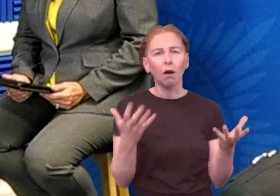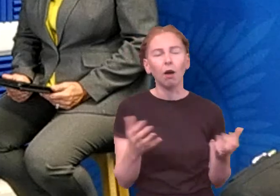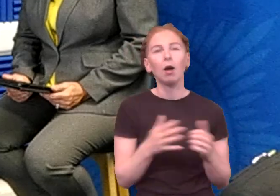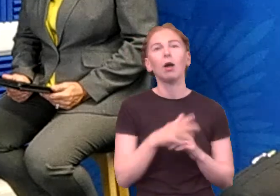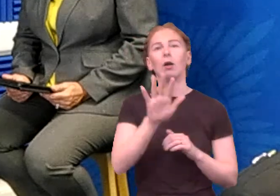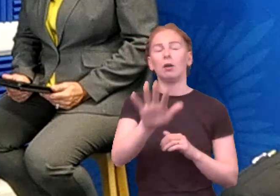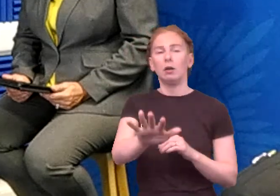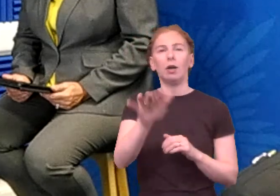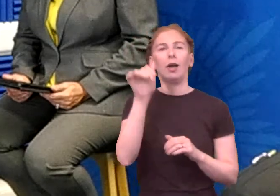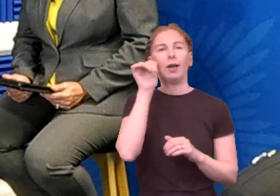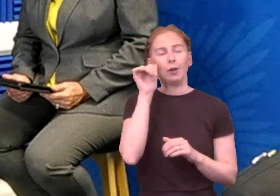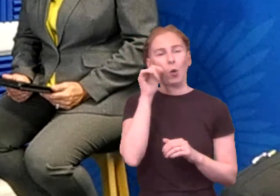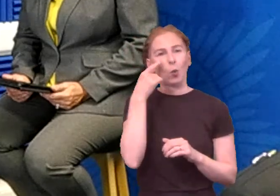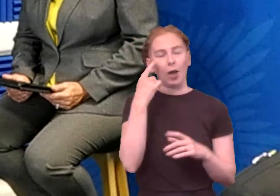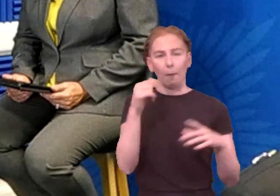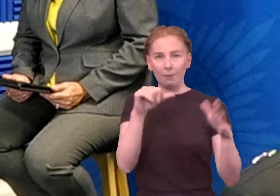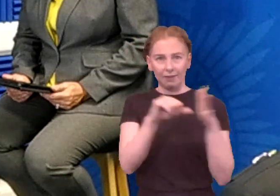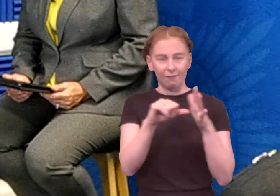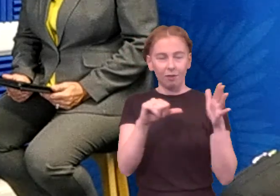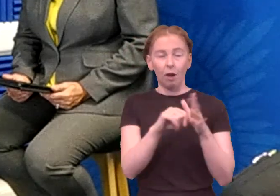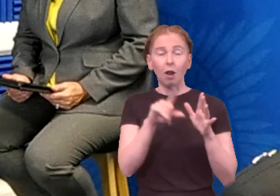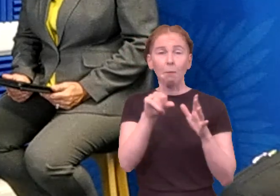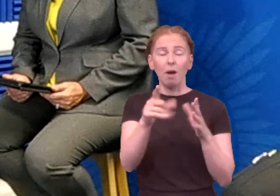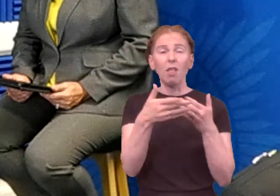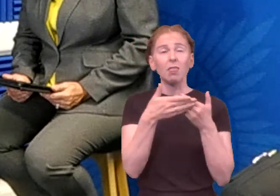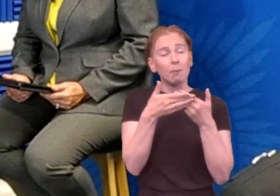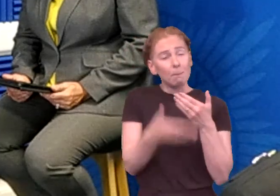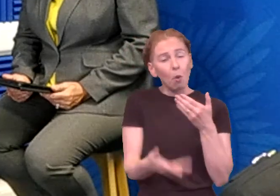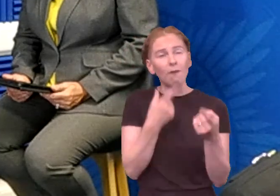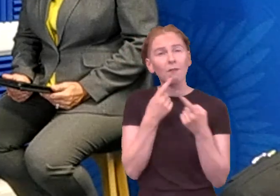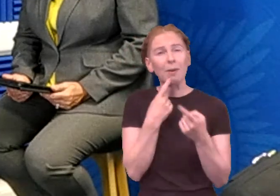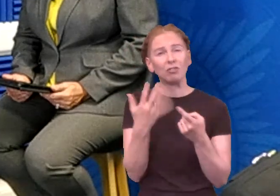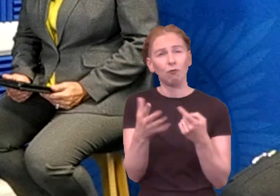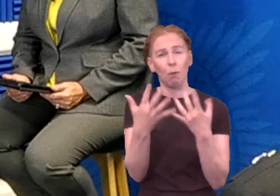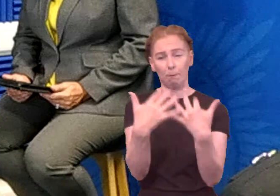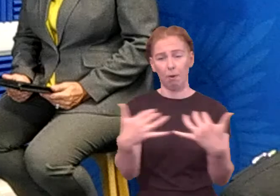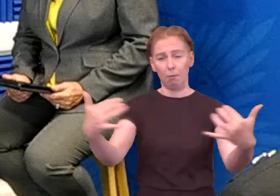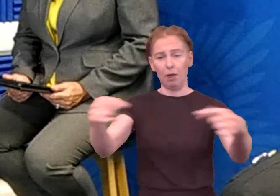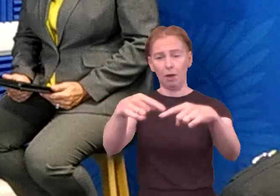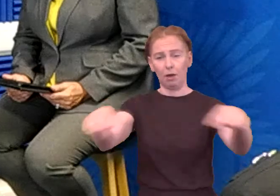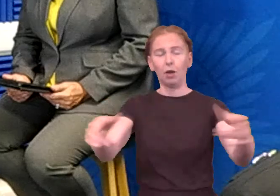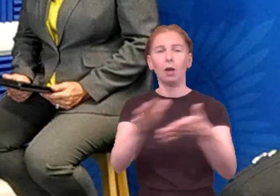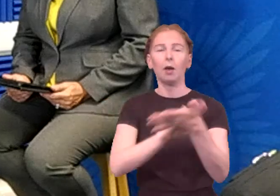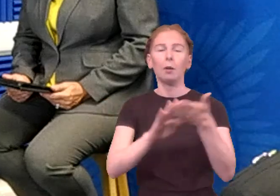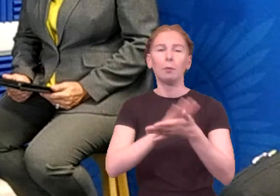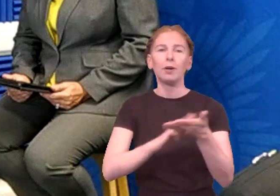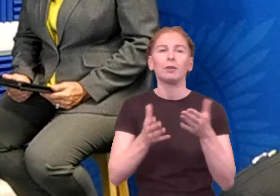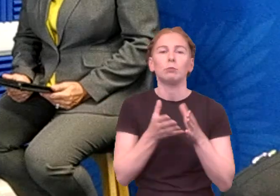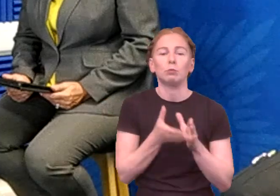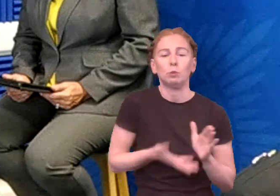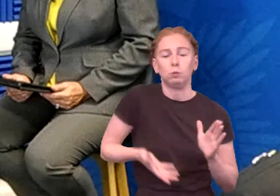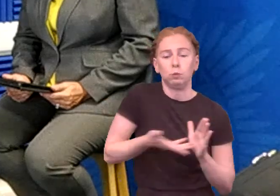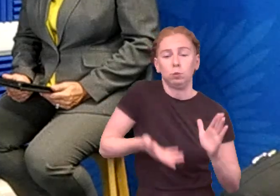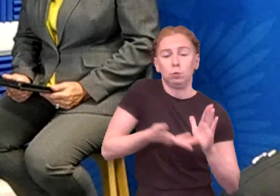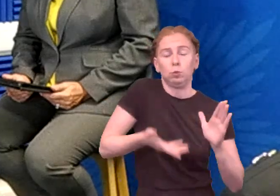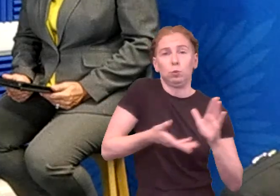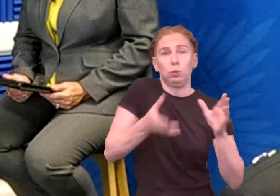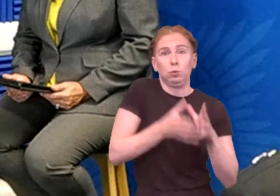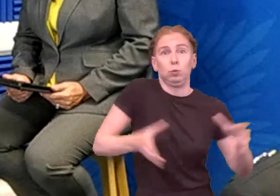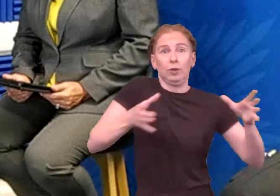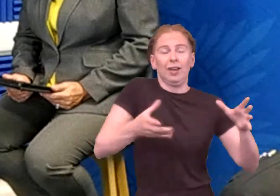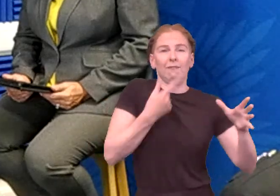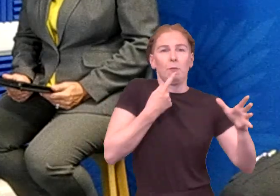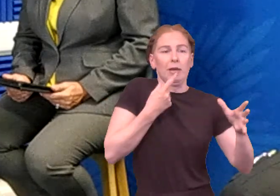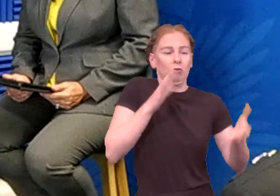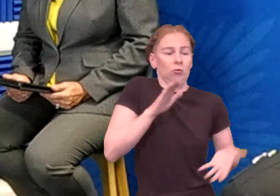the more we have, the more we can put in that application, the more likely the courts are likely to say, there's your warrant with your power of entry. So even if you think